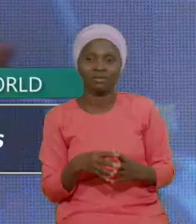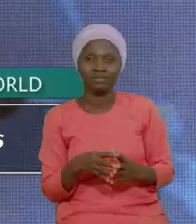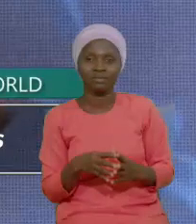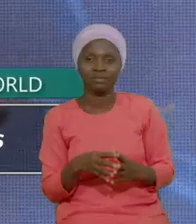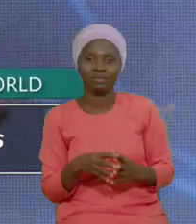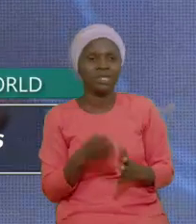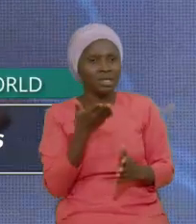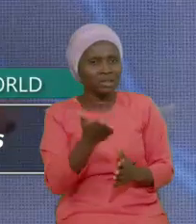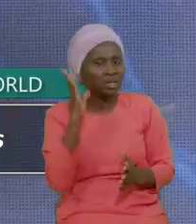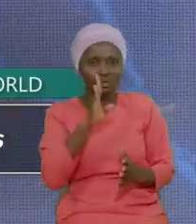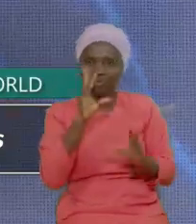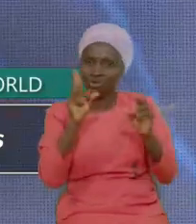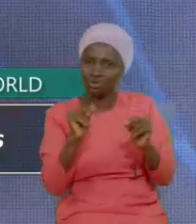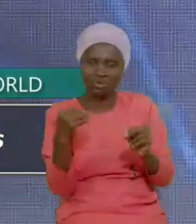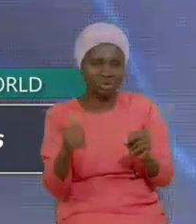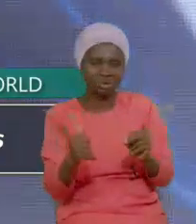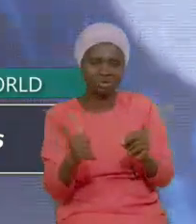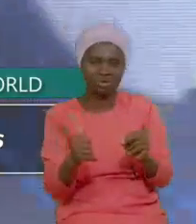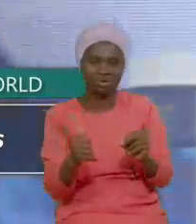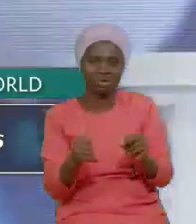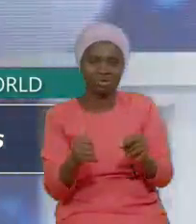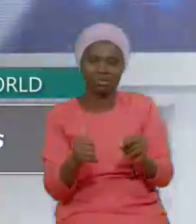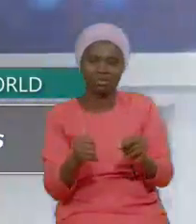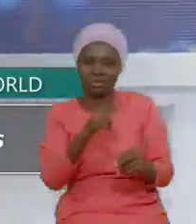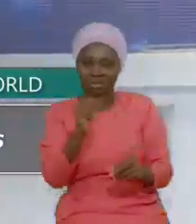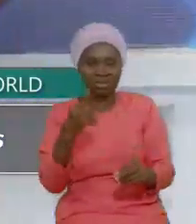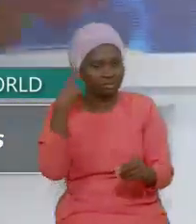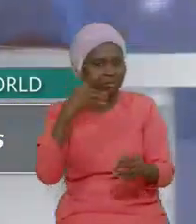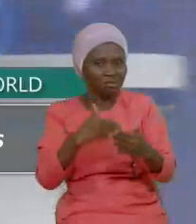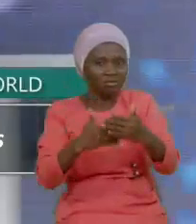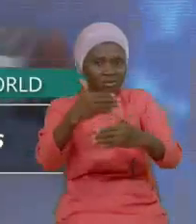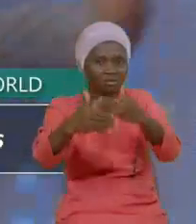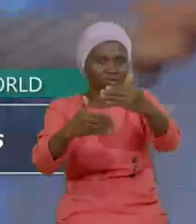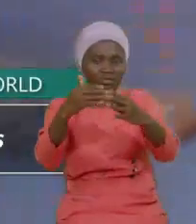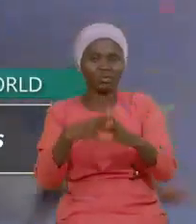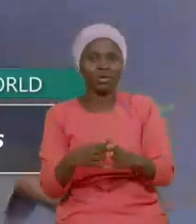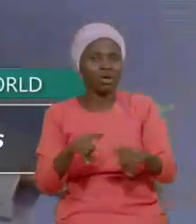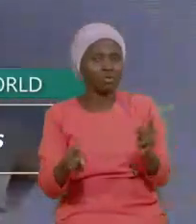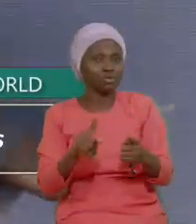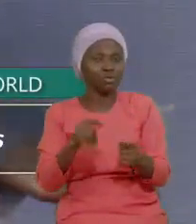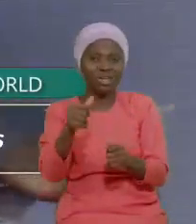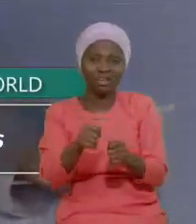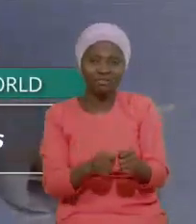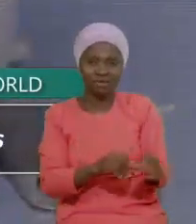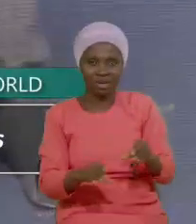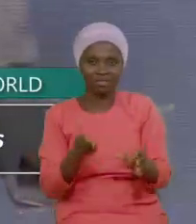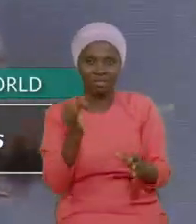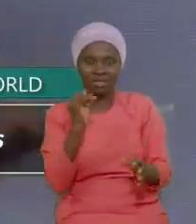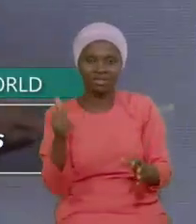there'll be no improvement. But to every action, there's a reaction.